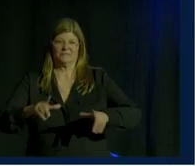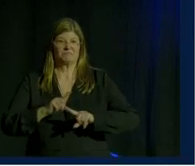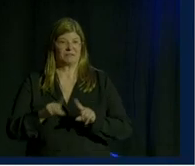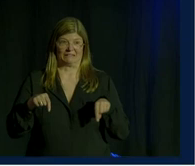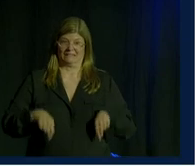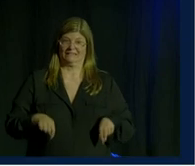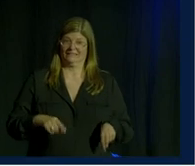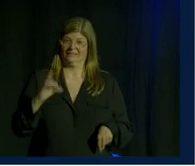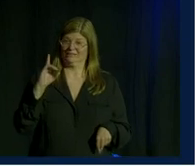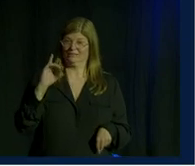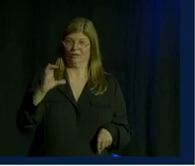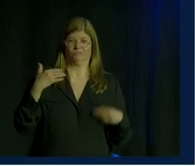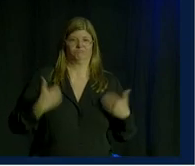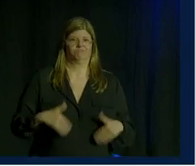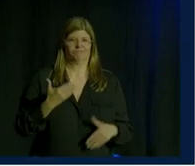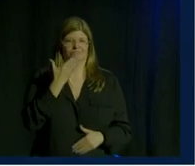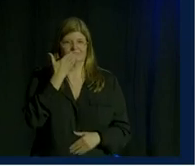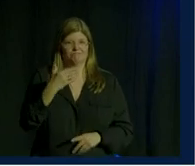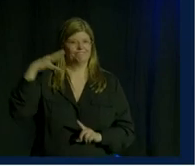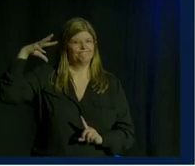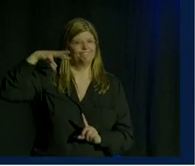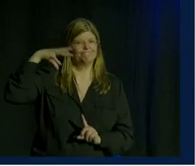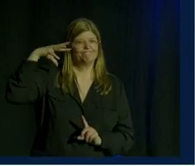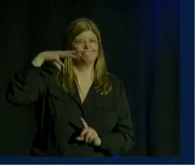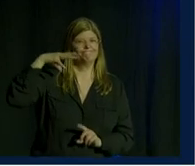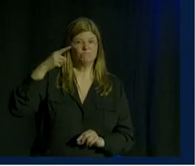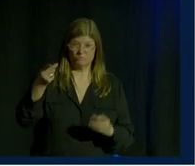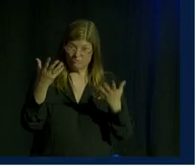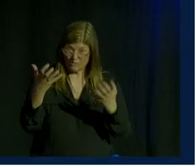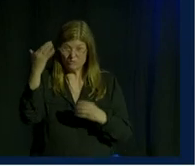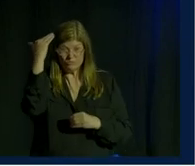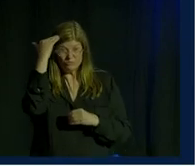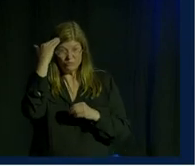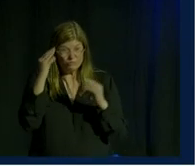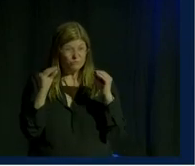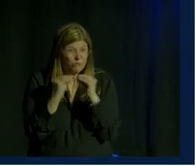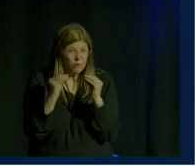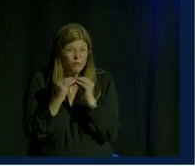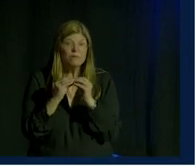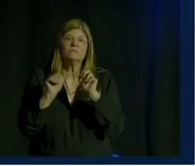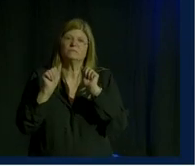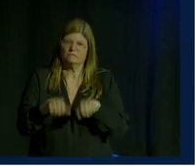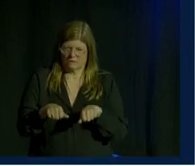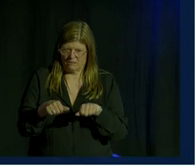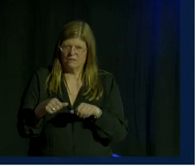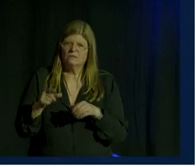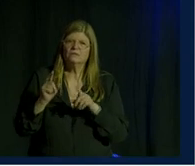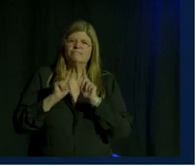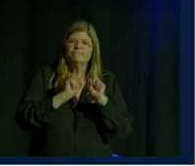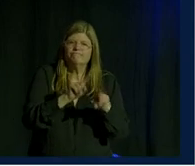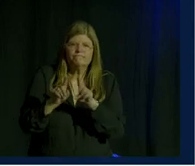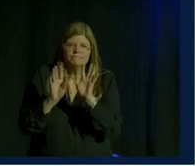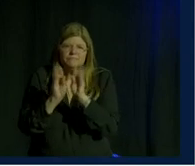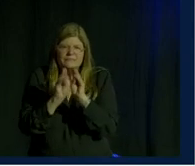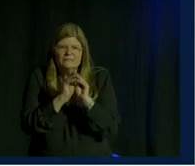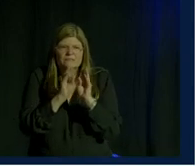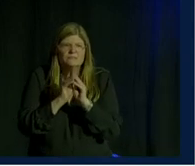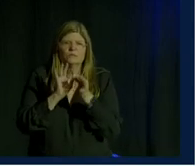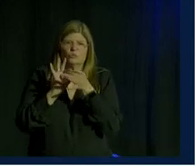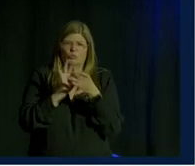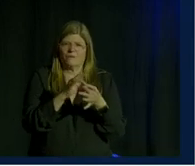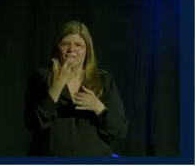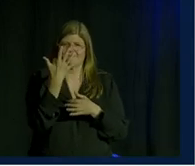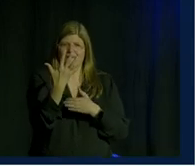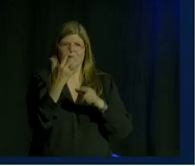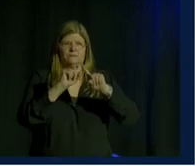you want to get started, you want to learn more about it, we have a seminar series going on right now. It's a 5-part event. We are taping it, so you can always go back and see what's going on. The